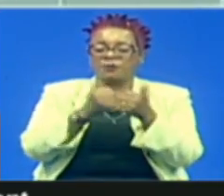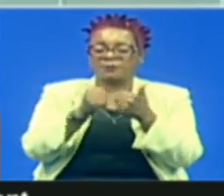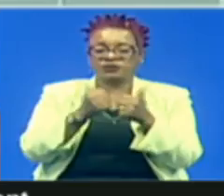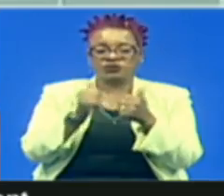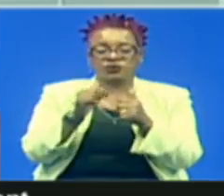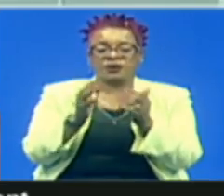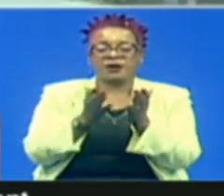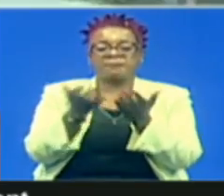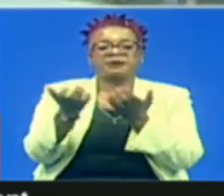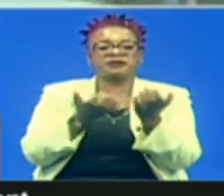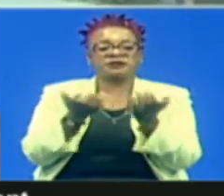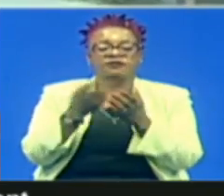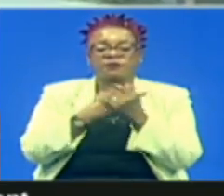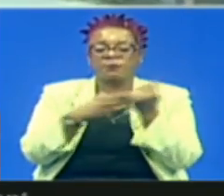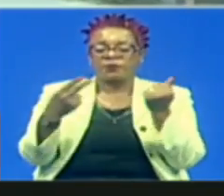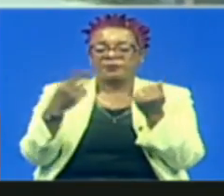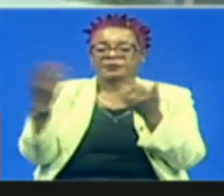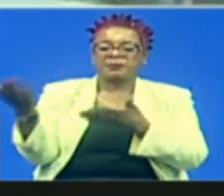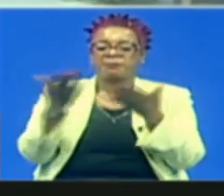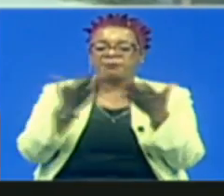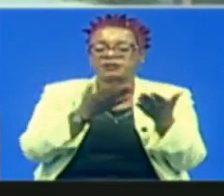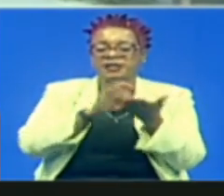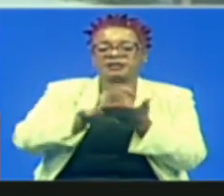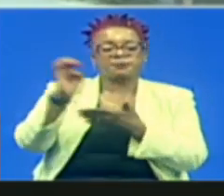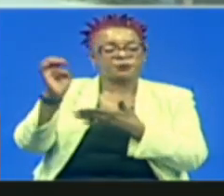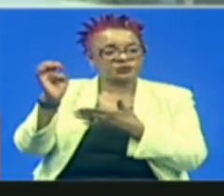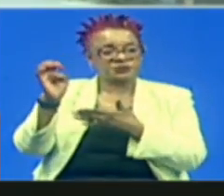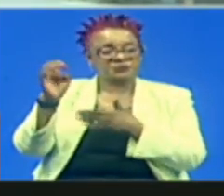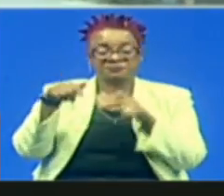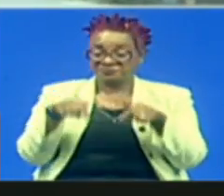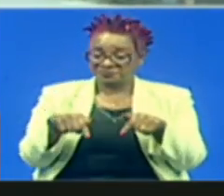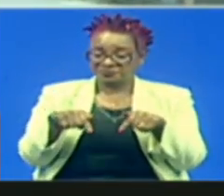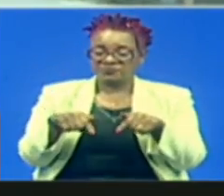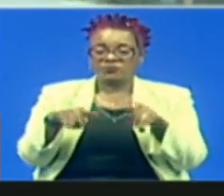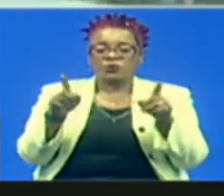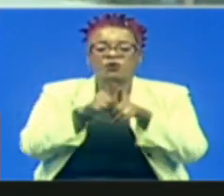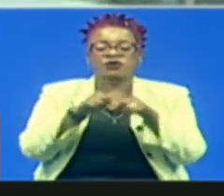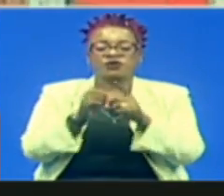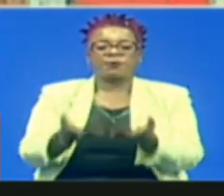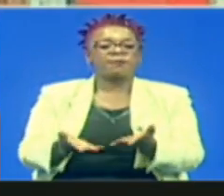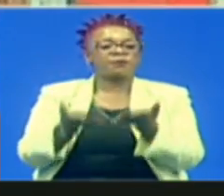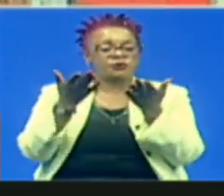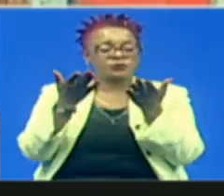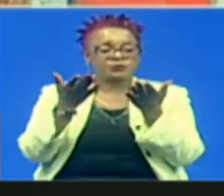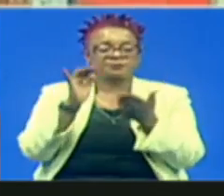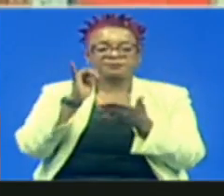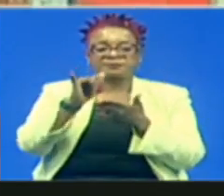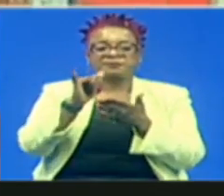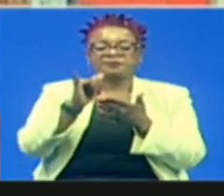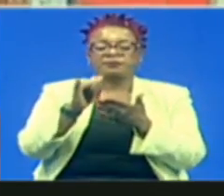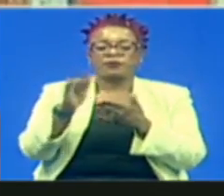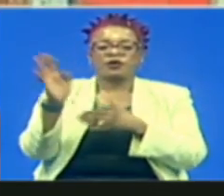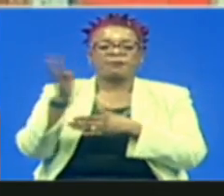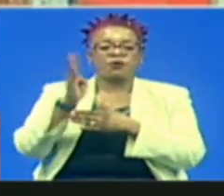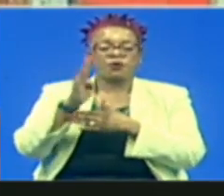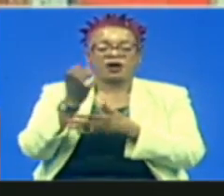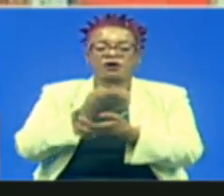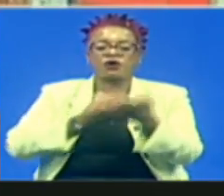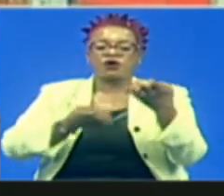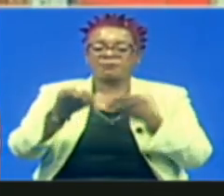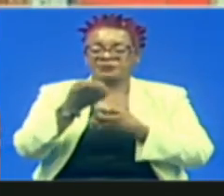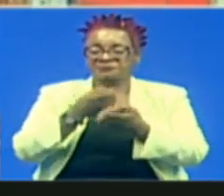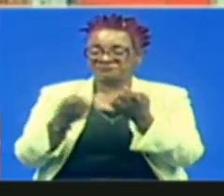in business for both imports and exports. This will also promote the campaign on the blue economy, as it will attract